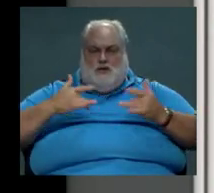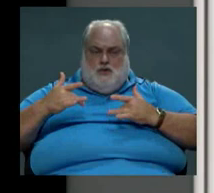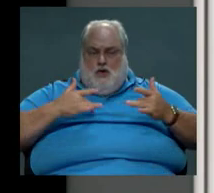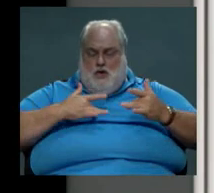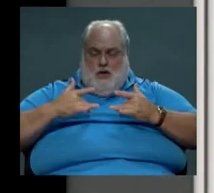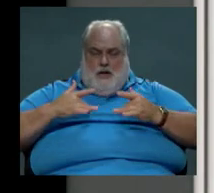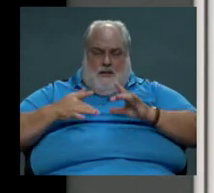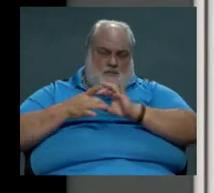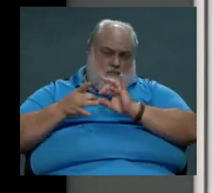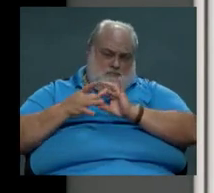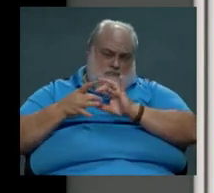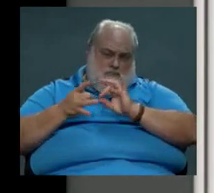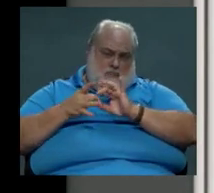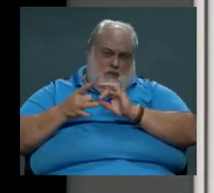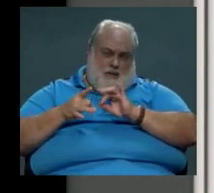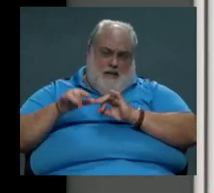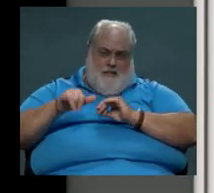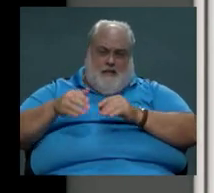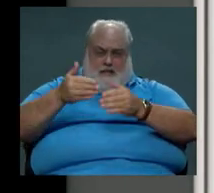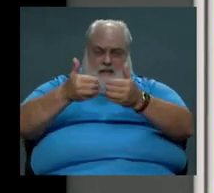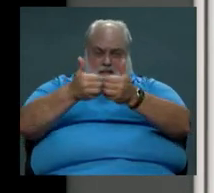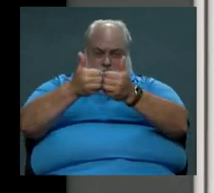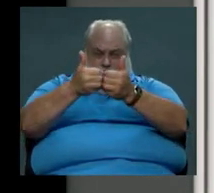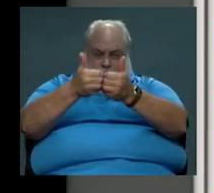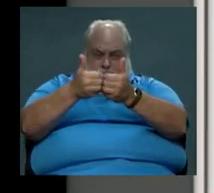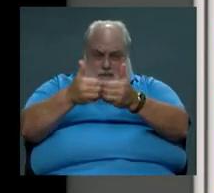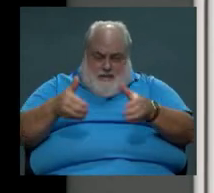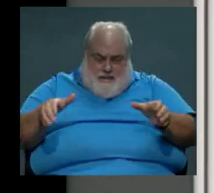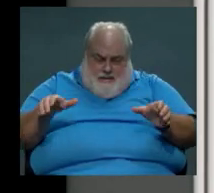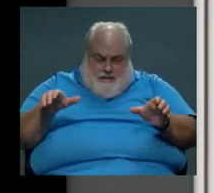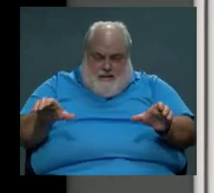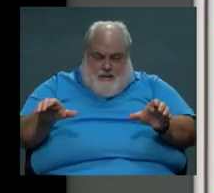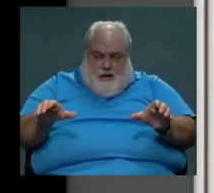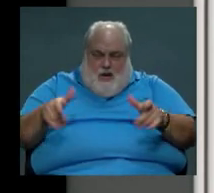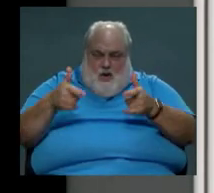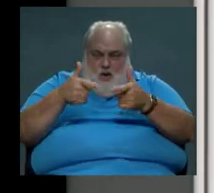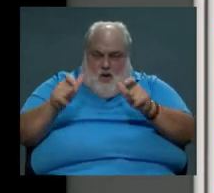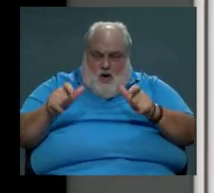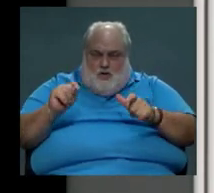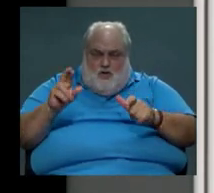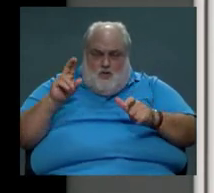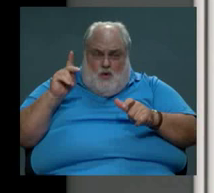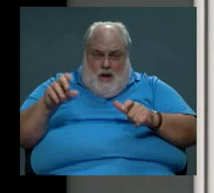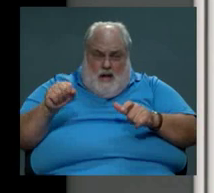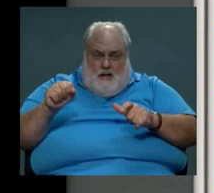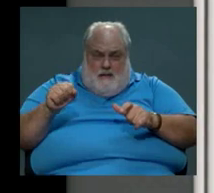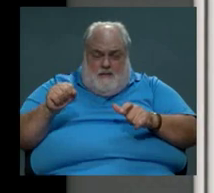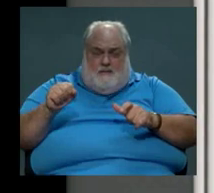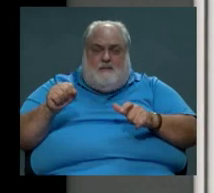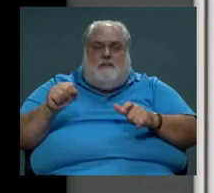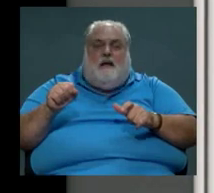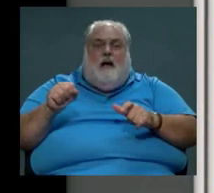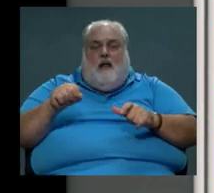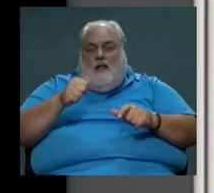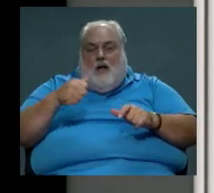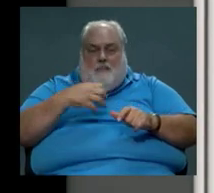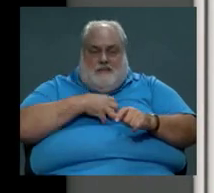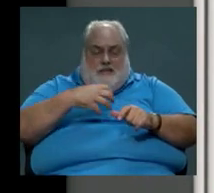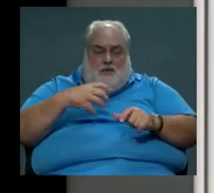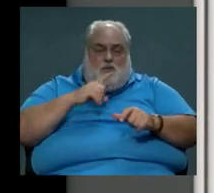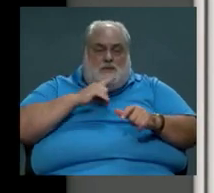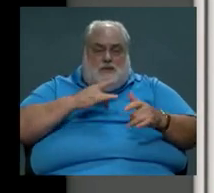the opposition was the split in the acreage, just because there was a lot of large tracts out there. Another opposition was